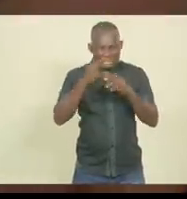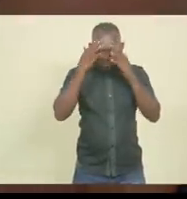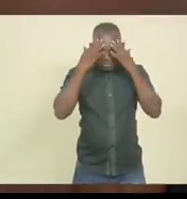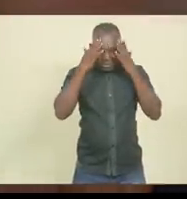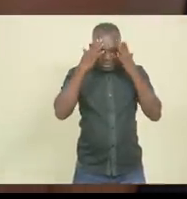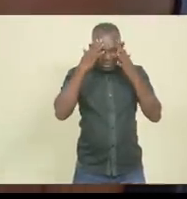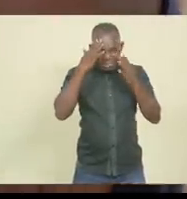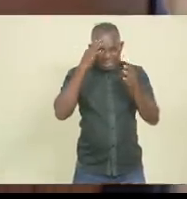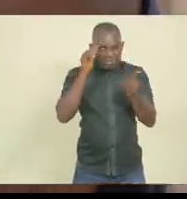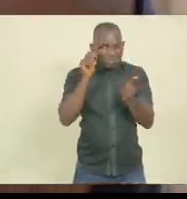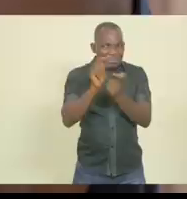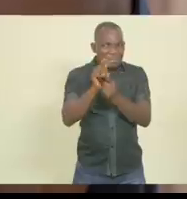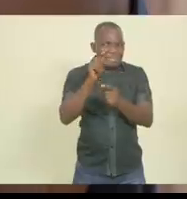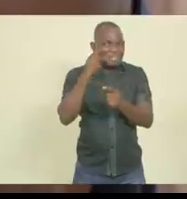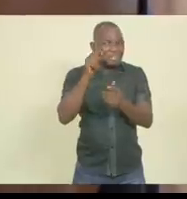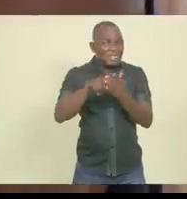What?